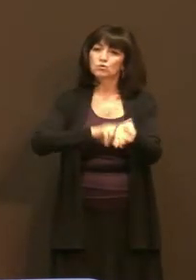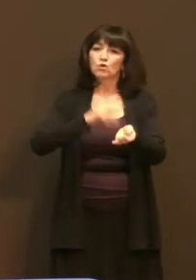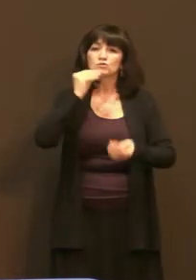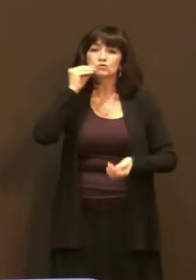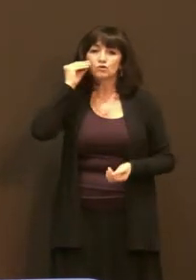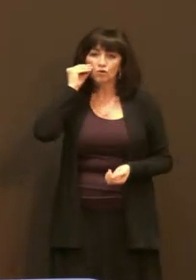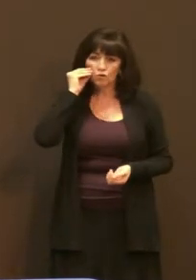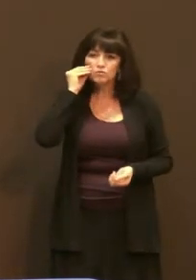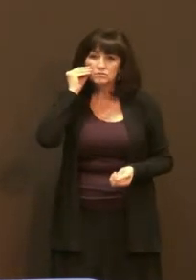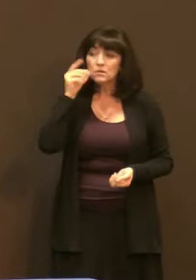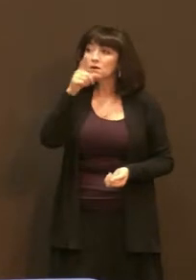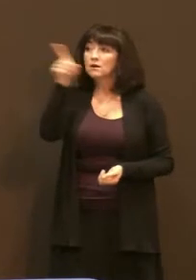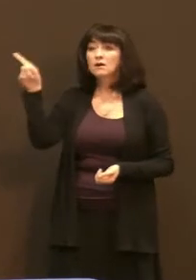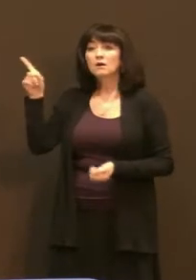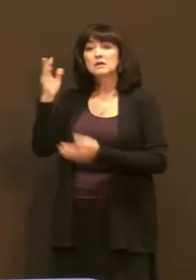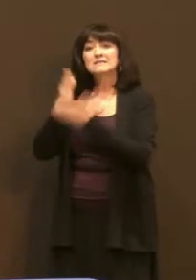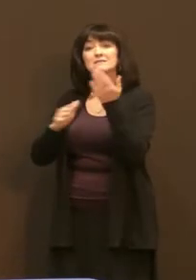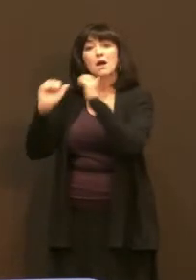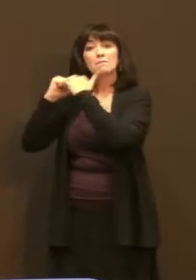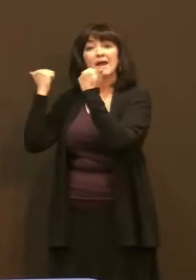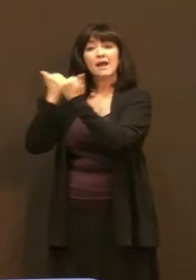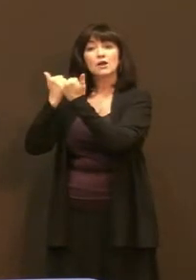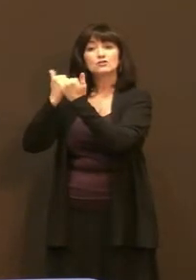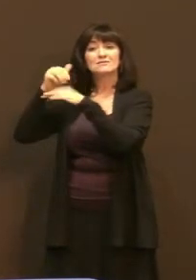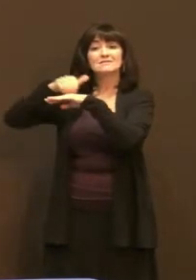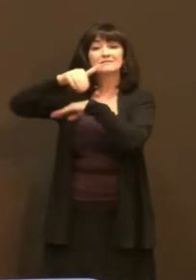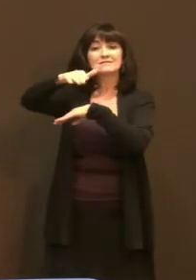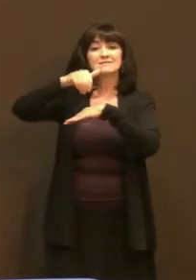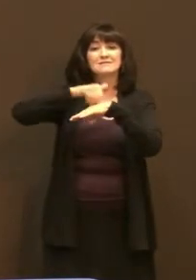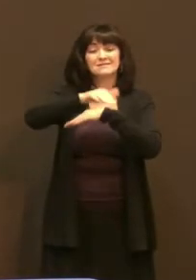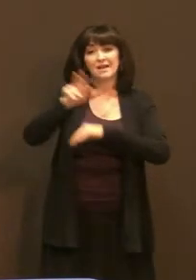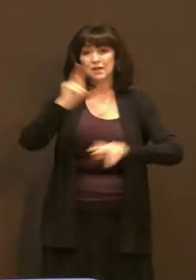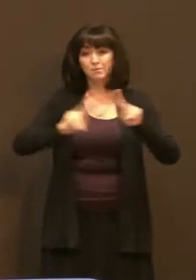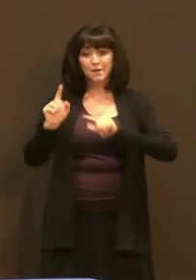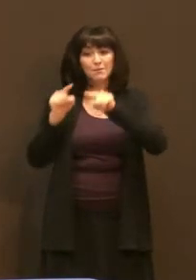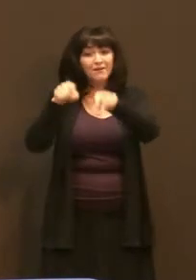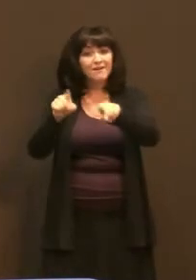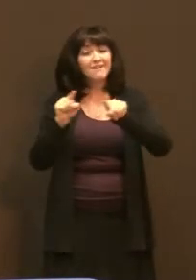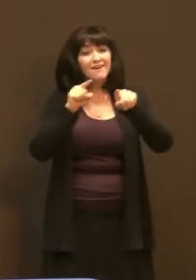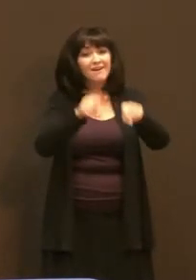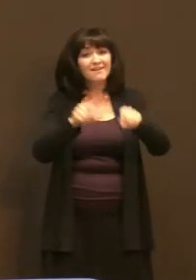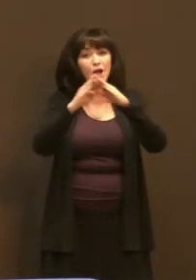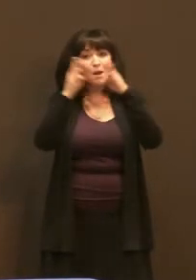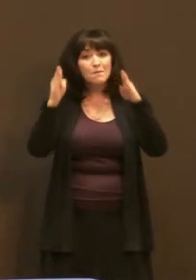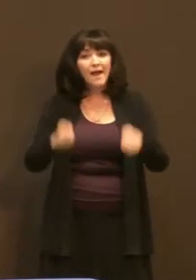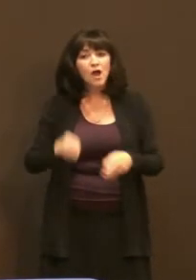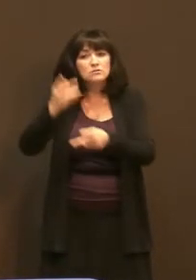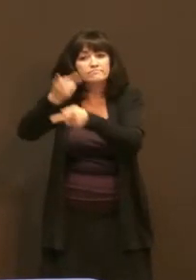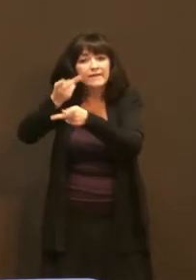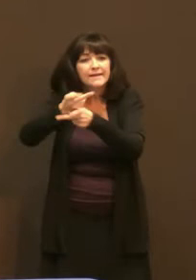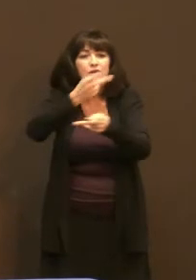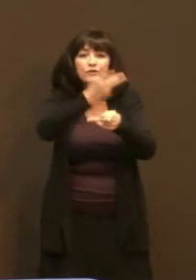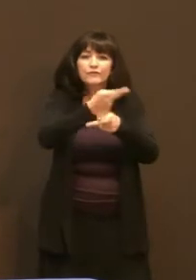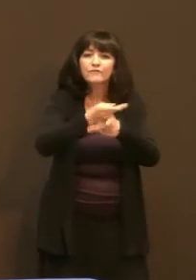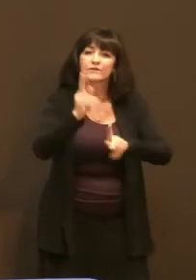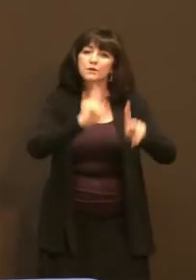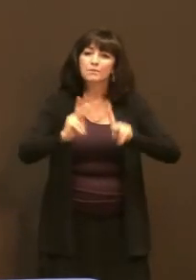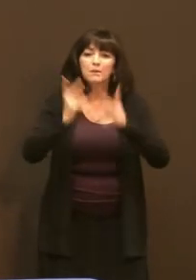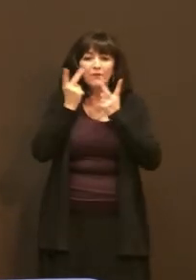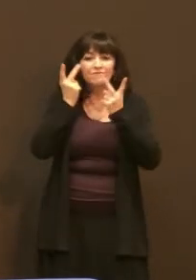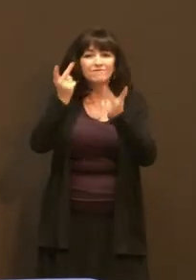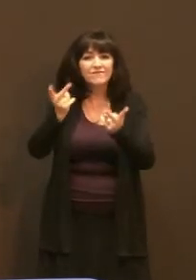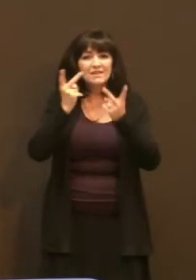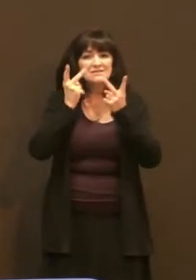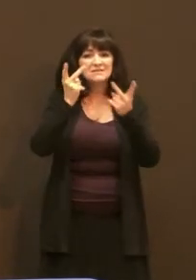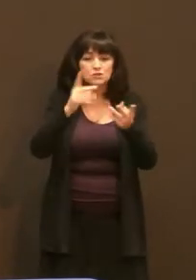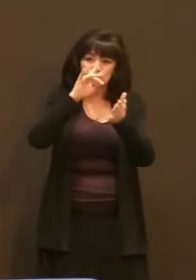health care agencies, as well as those facilities that assist people with intellectual disabilities. So some of these updates will